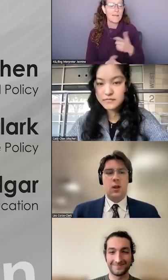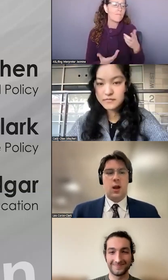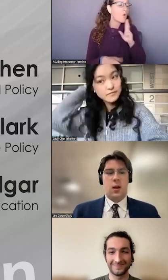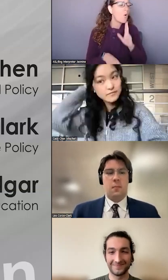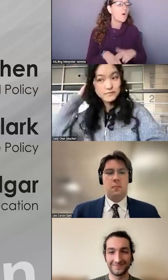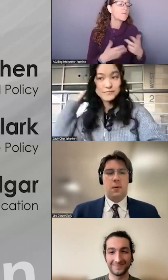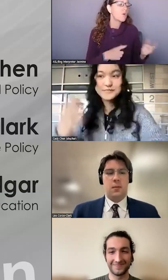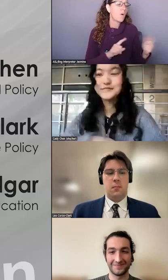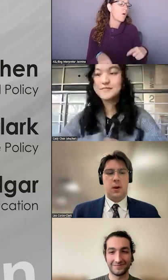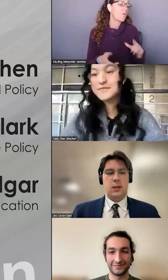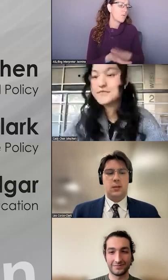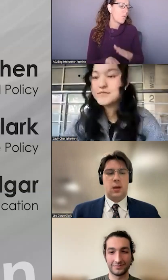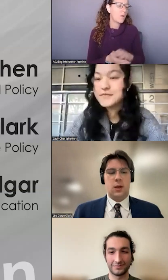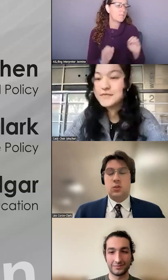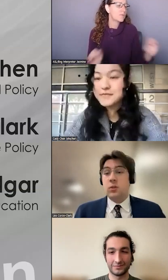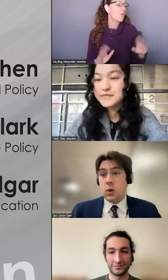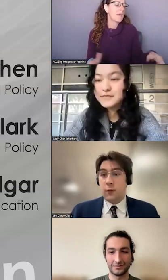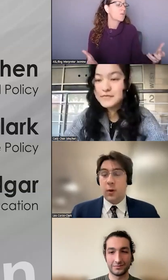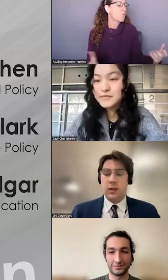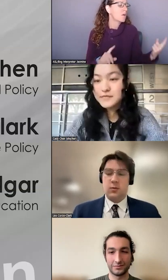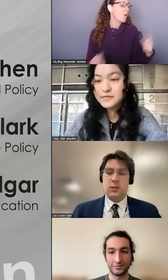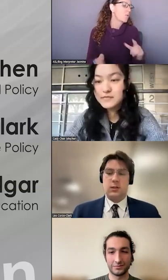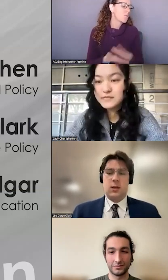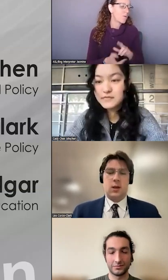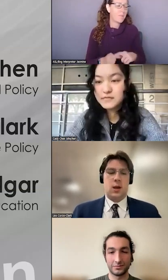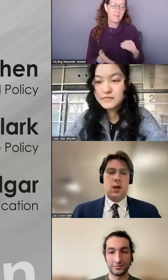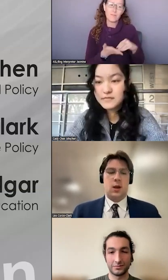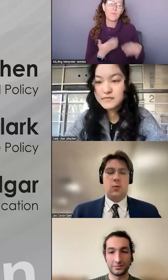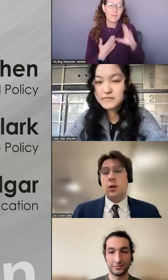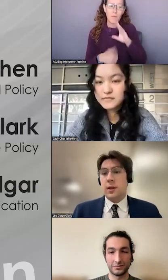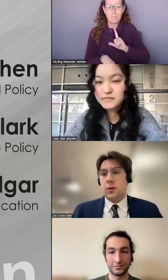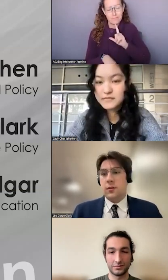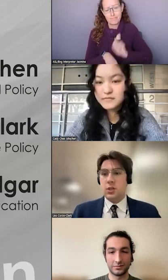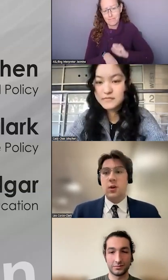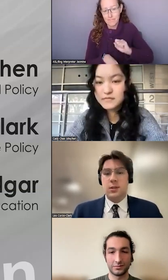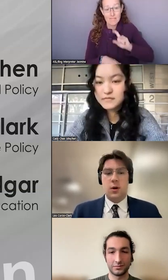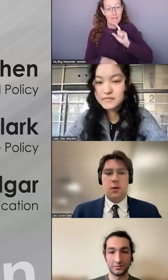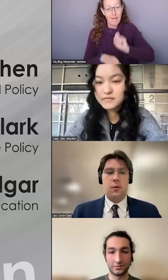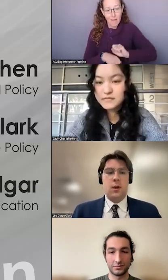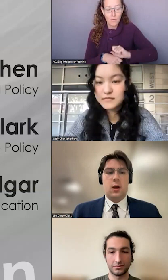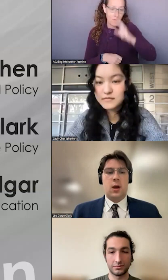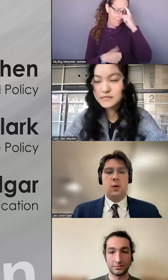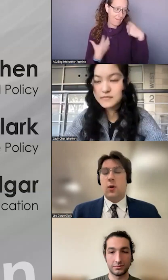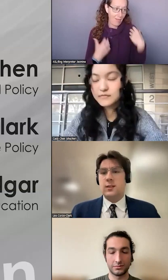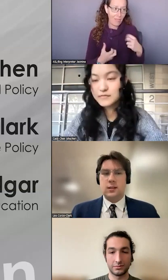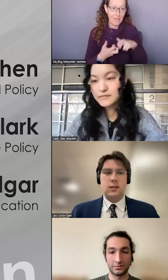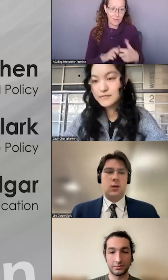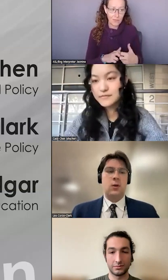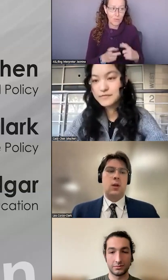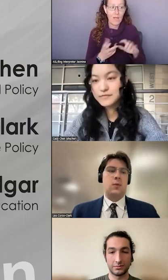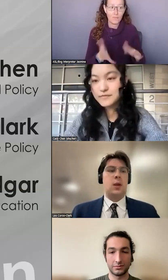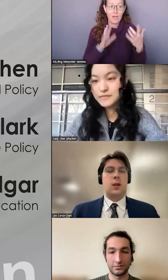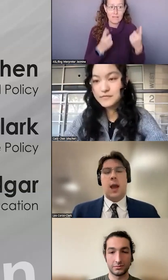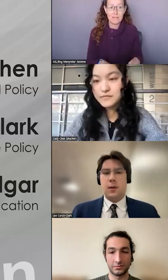school. But students know it for what it is, which is a real mental health issue and a mental health crisis. And